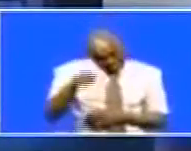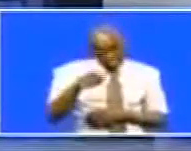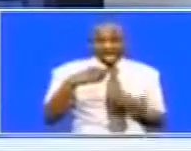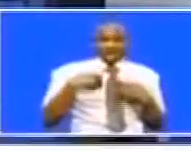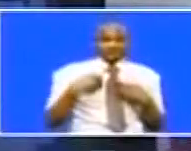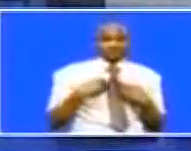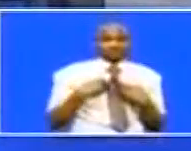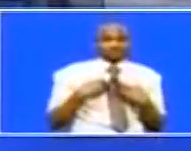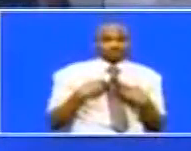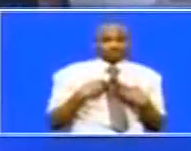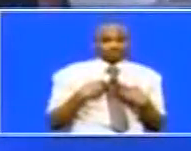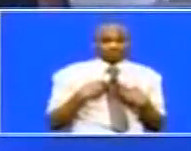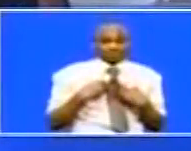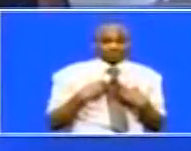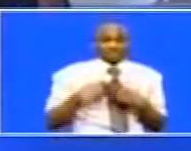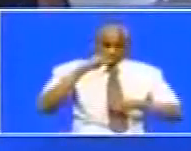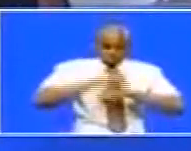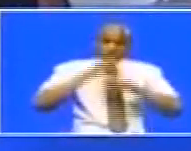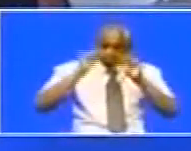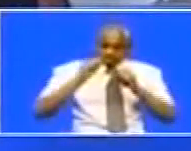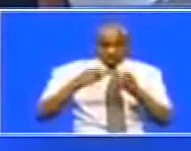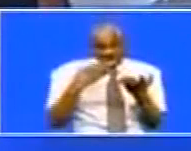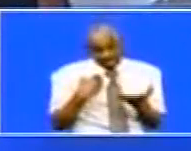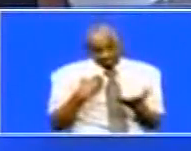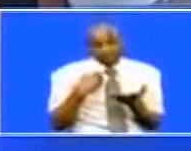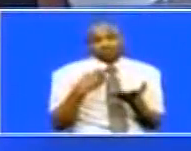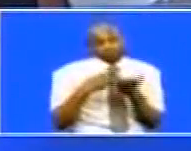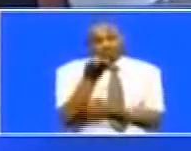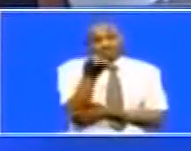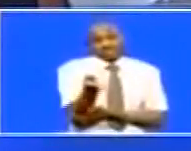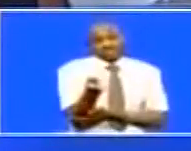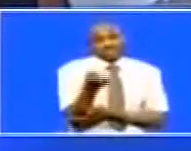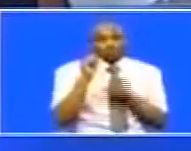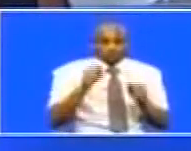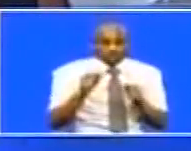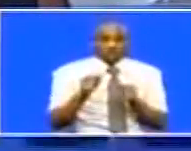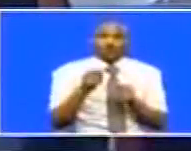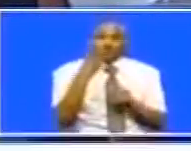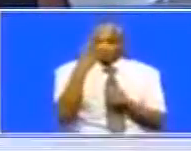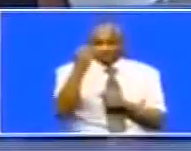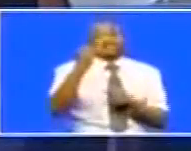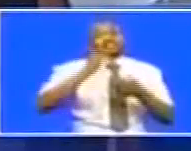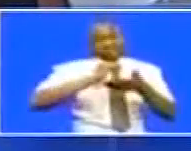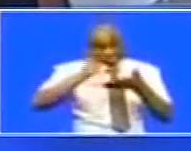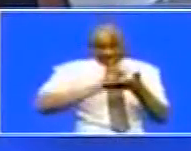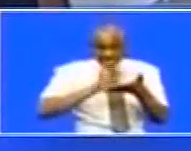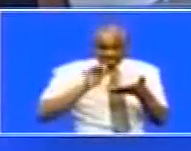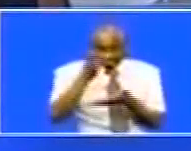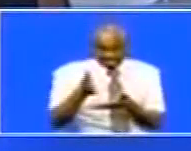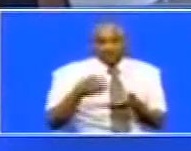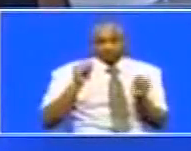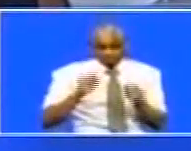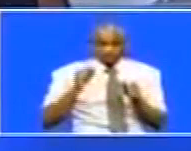at $5,000, a school can purchase a whole kit, which comes with 40 tablets, 40